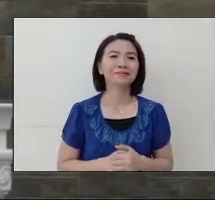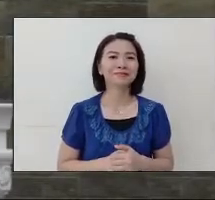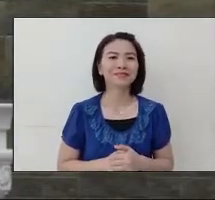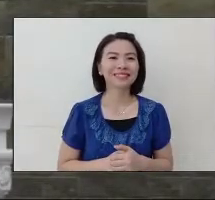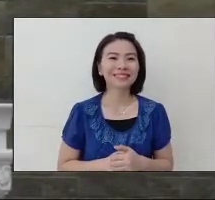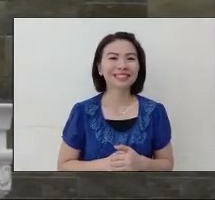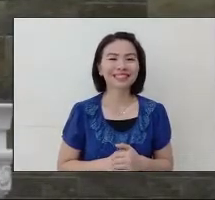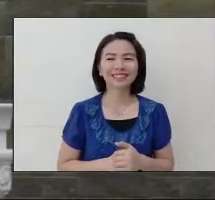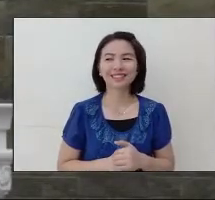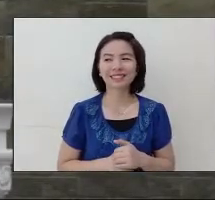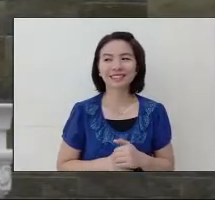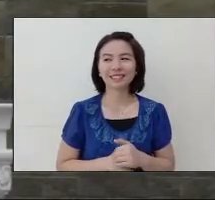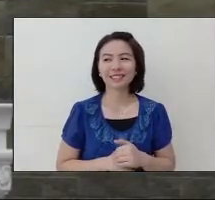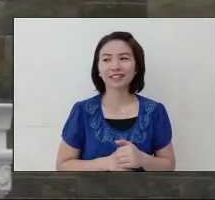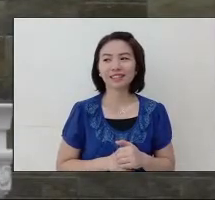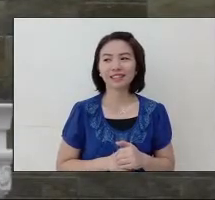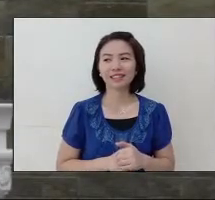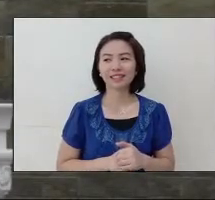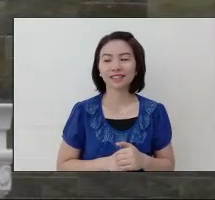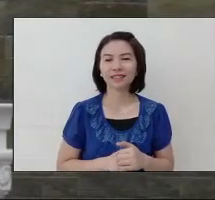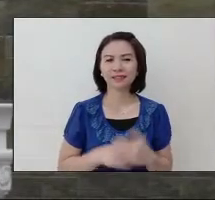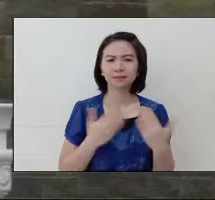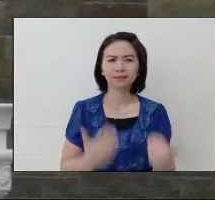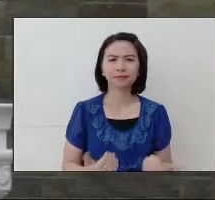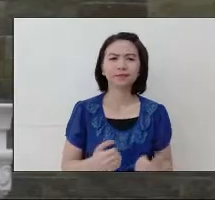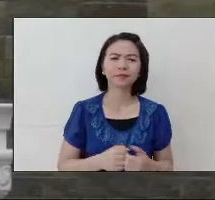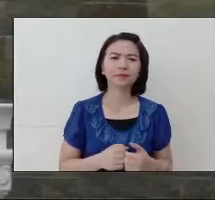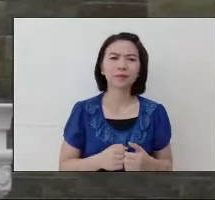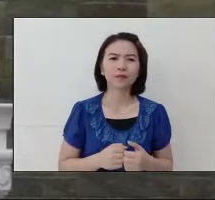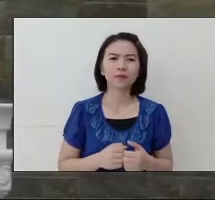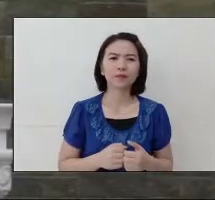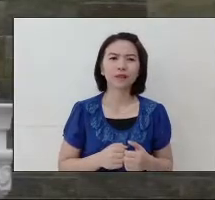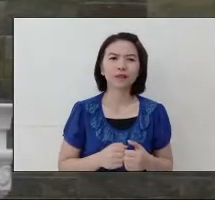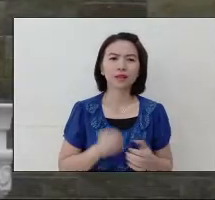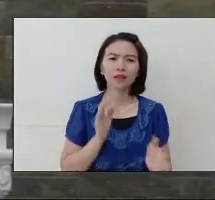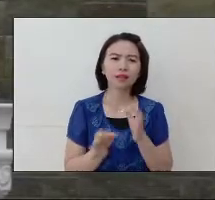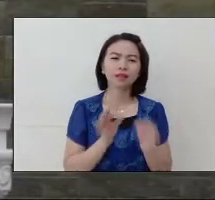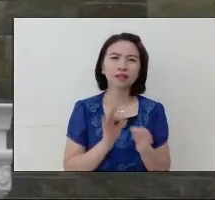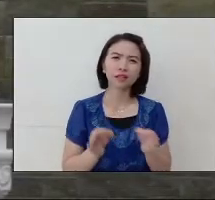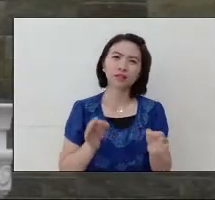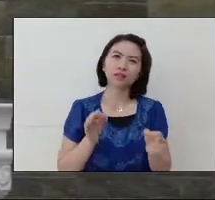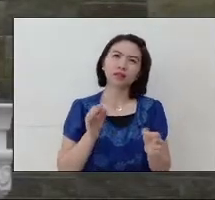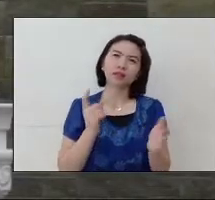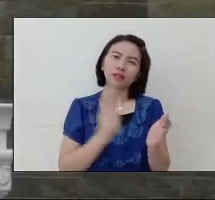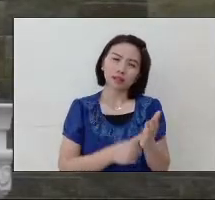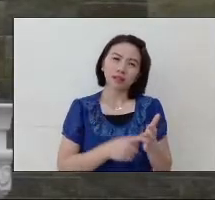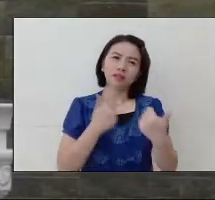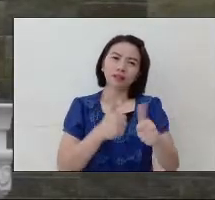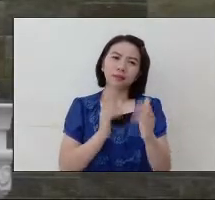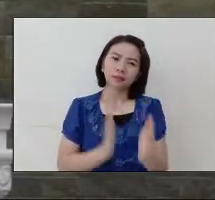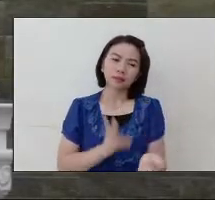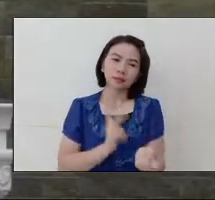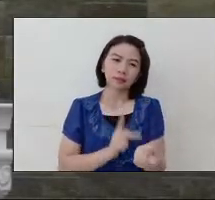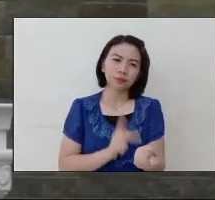Kung ito po yung pinakamaganda na pinaiisip ni Paul, isipin niyo po yung opposite po